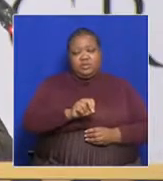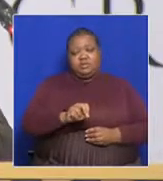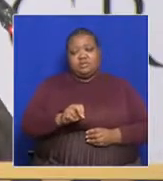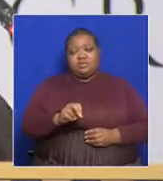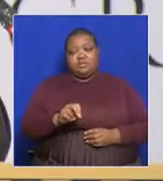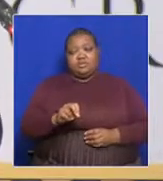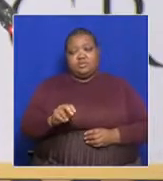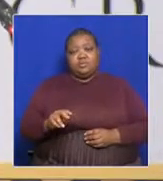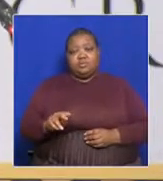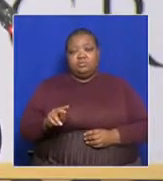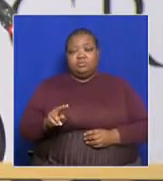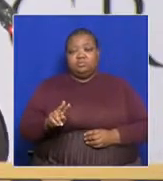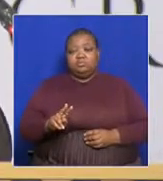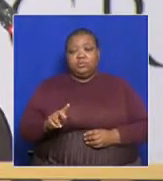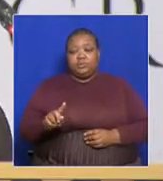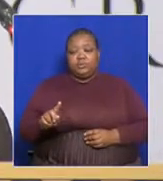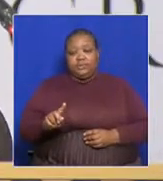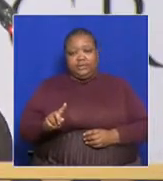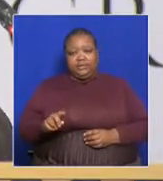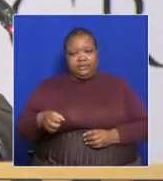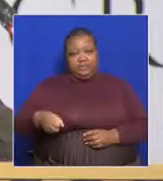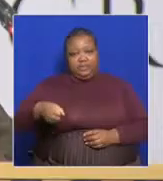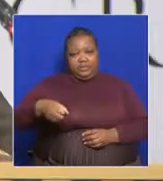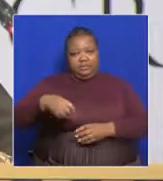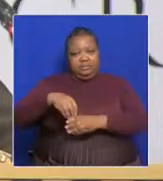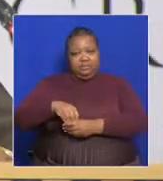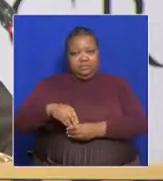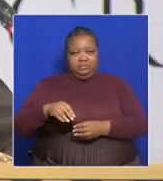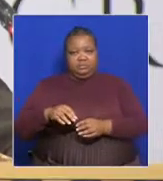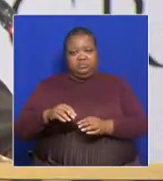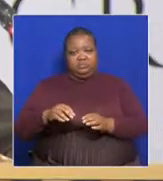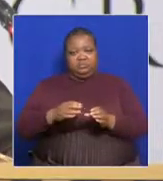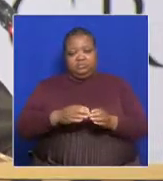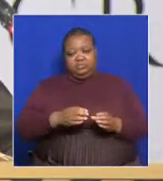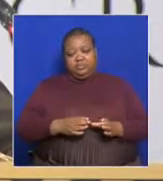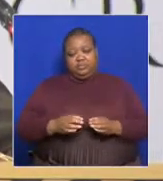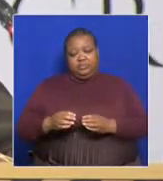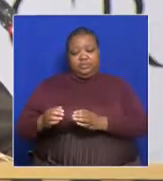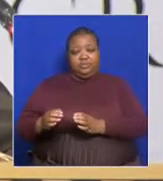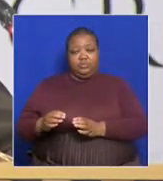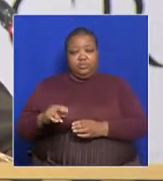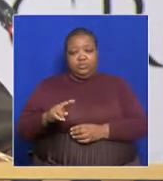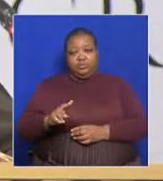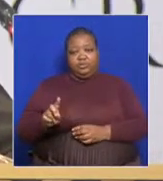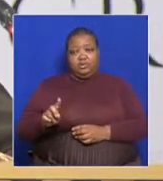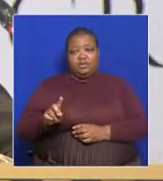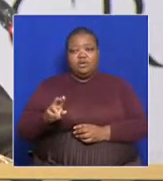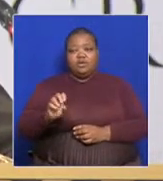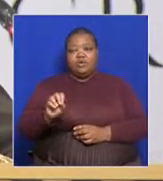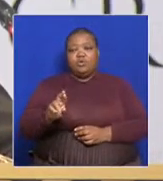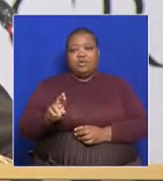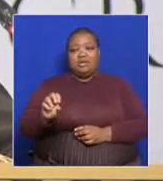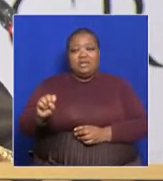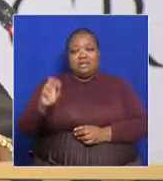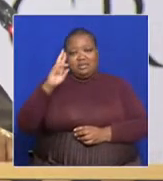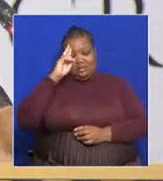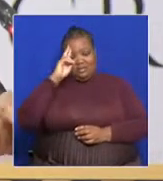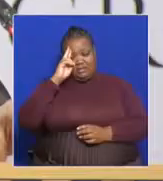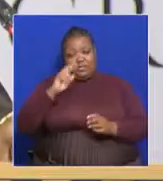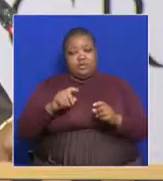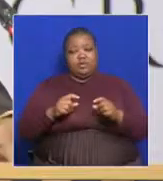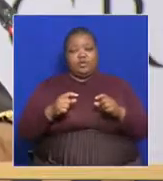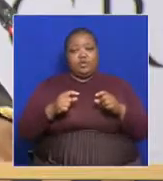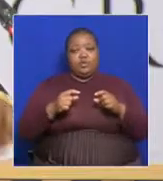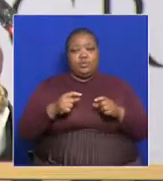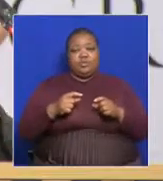21. But the ORS guys, remember, Commissioner, they also need to make a report of how many we seized. So